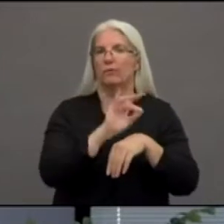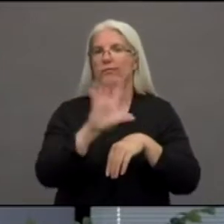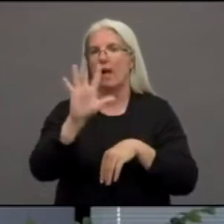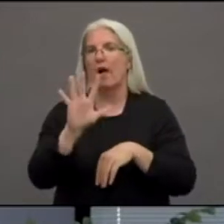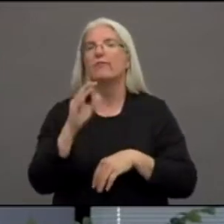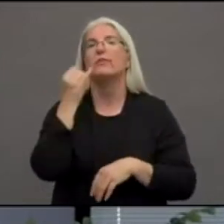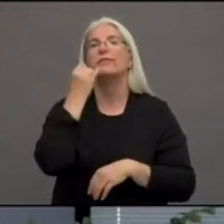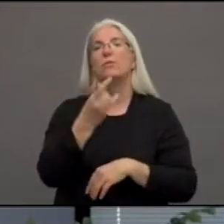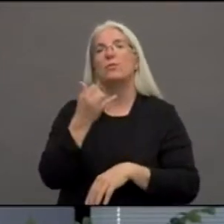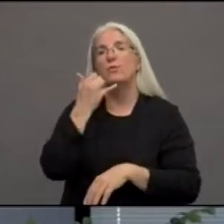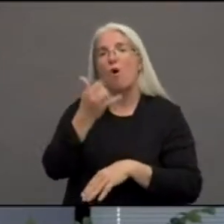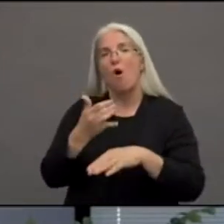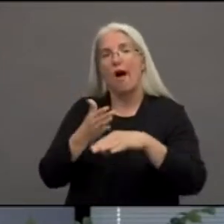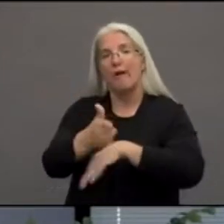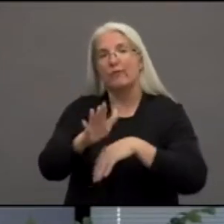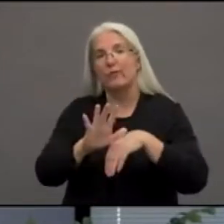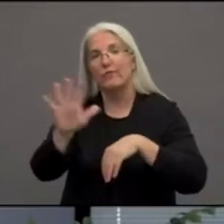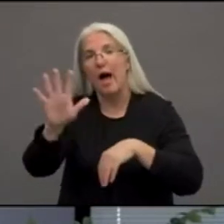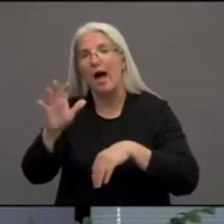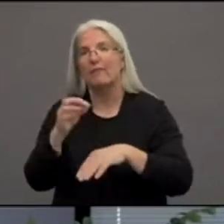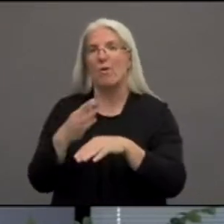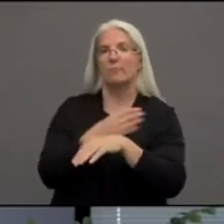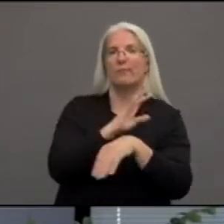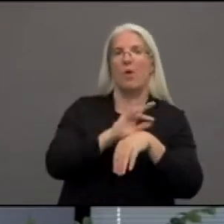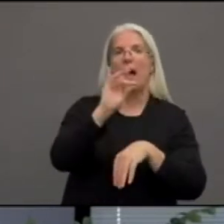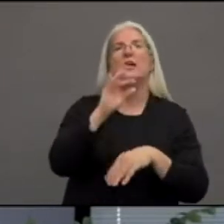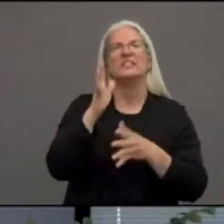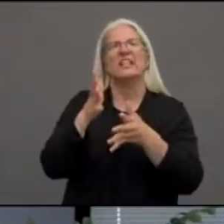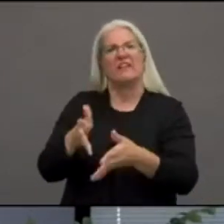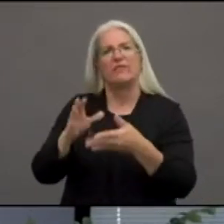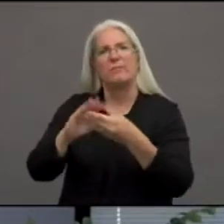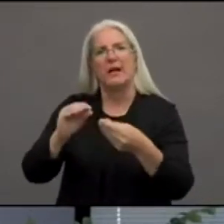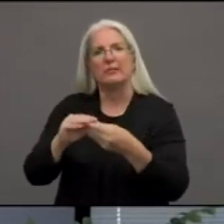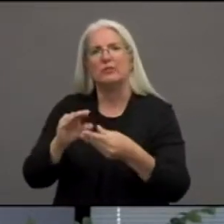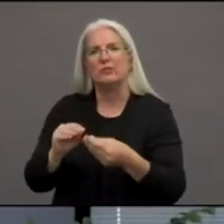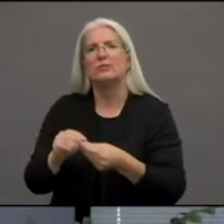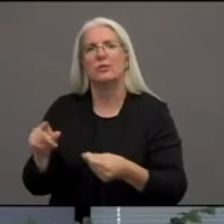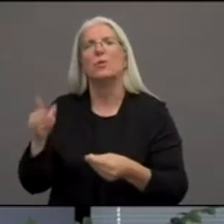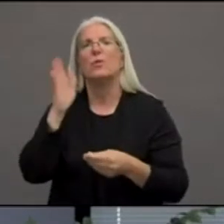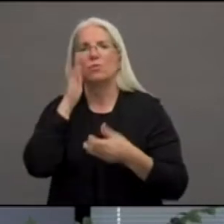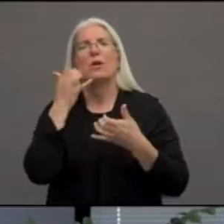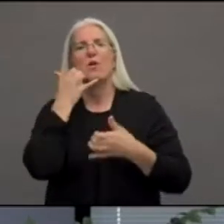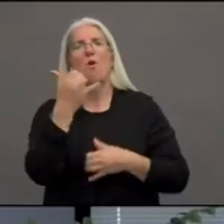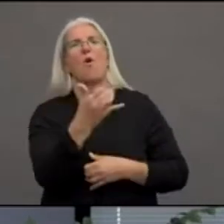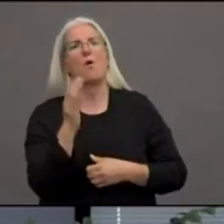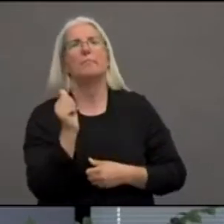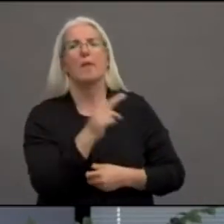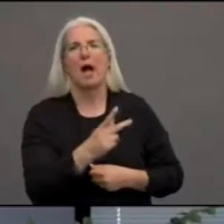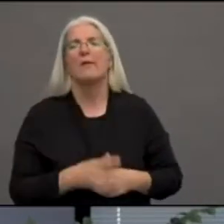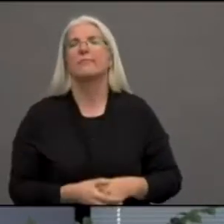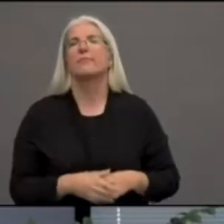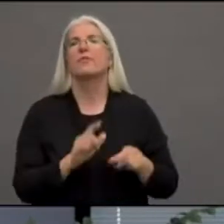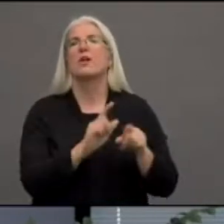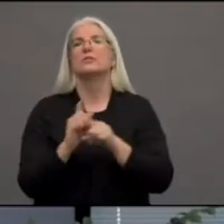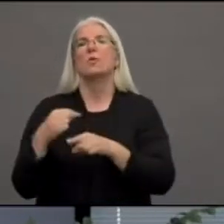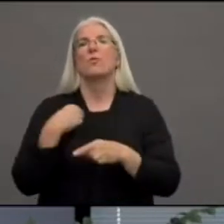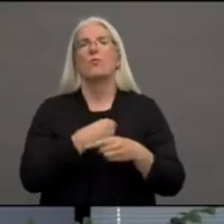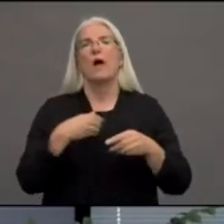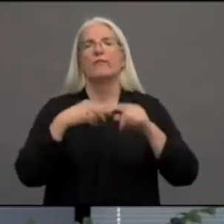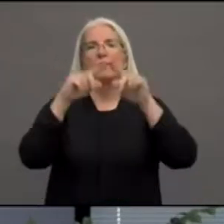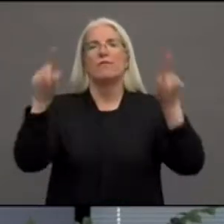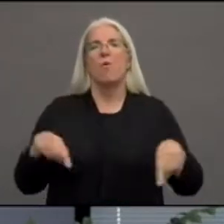and you will get a response in a timely manner. There's also a form down here where you can fill out a questionnaire, and these will be responded to by